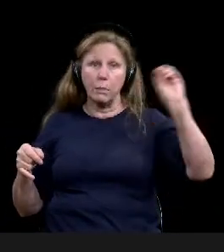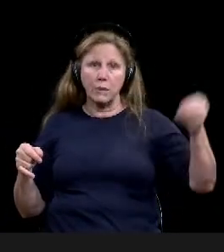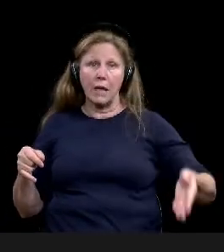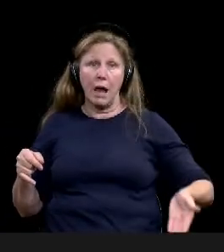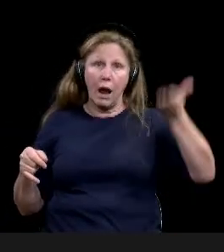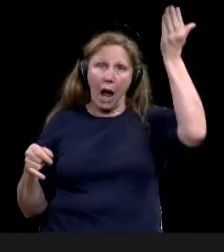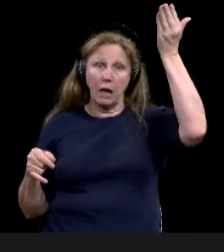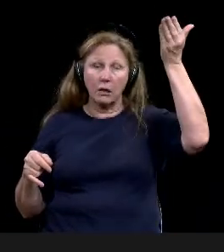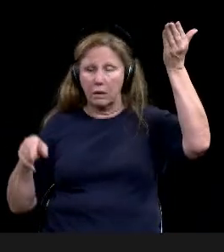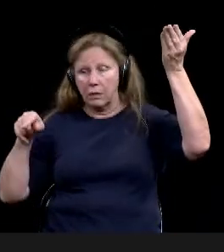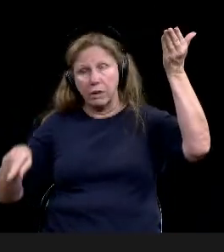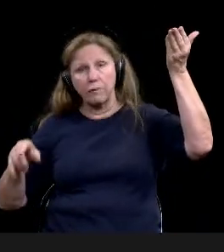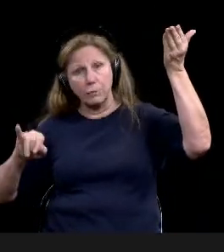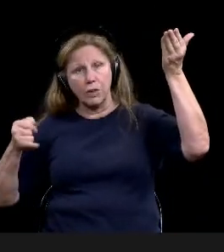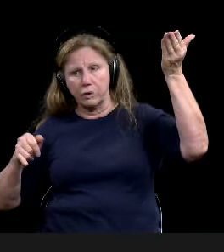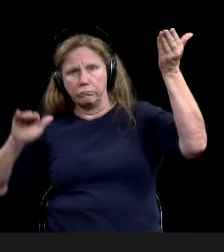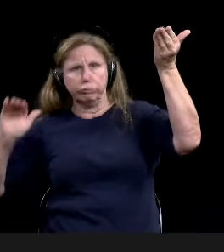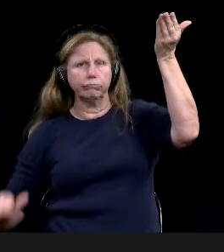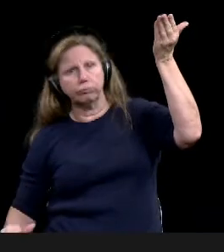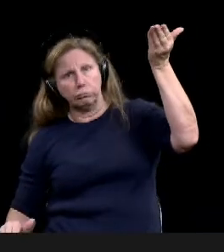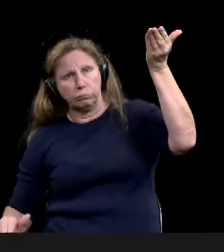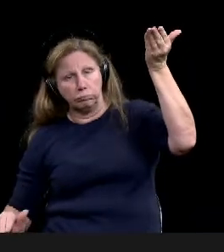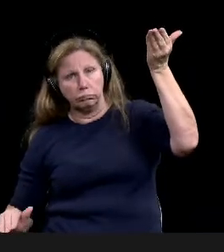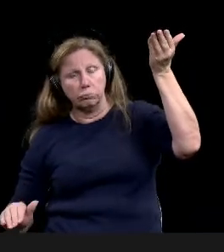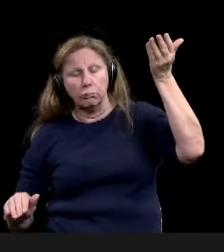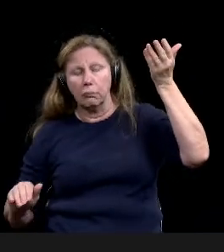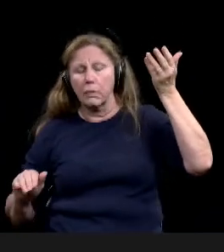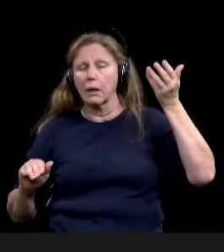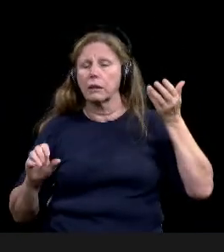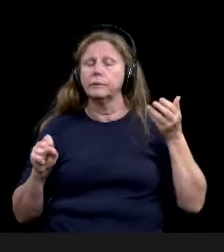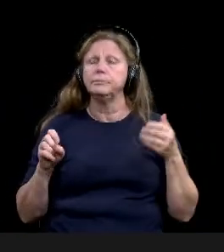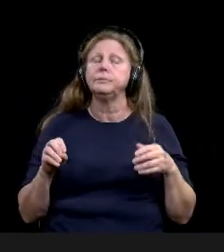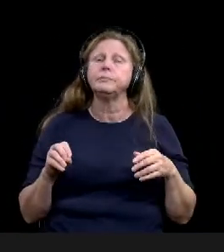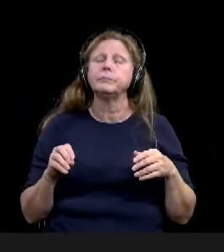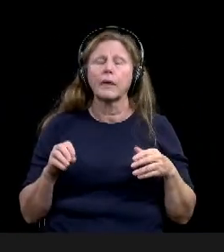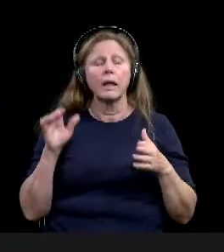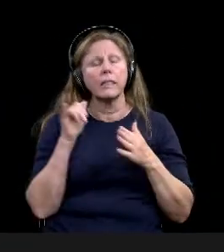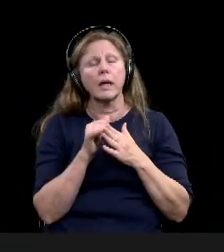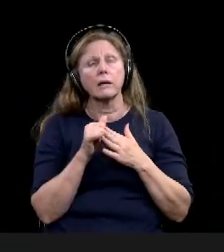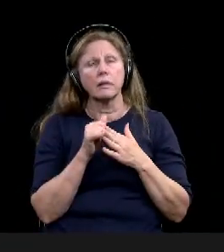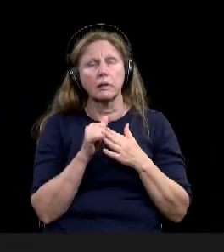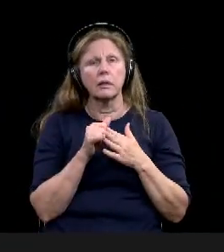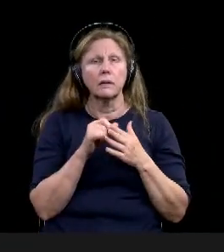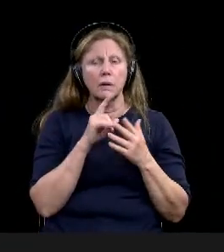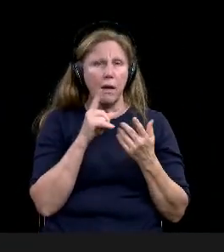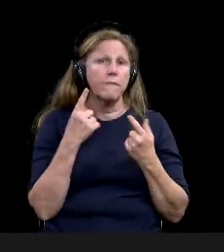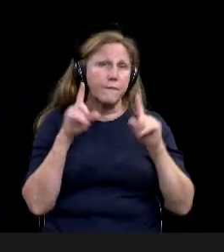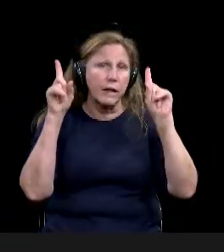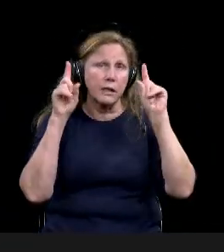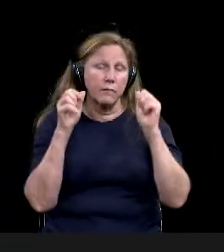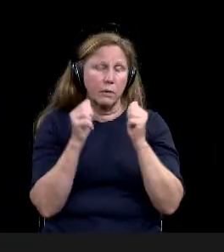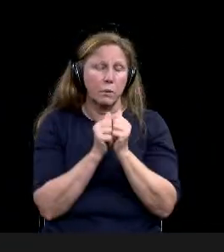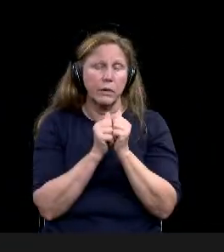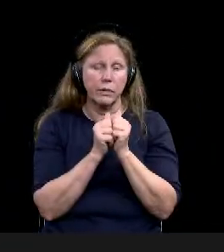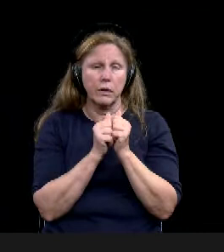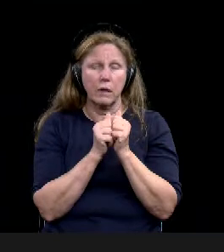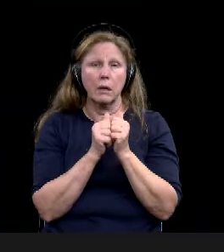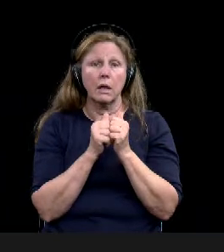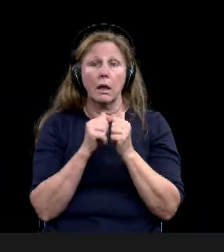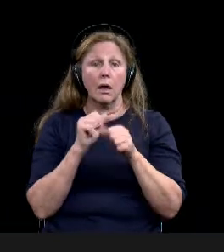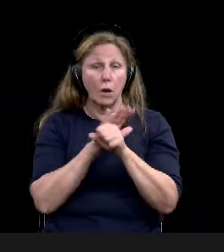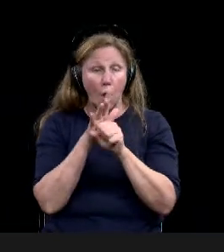at preventing COVID-19. So only about a 1 in 500,000 chance of having cerebral